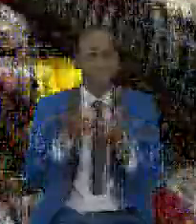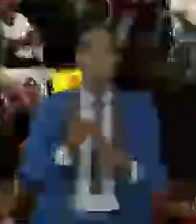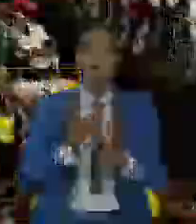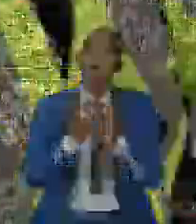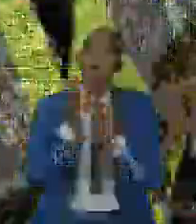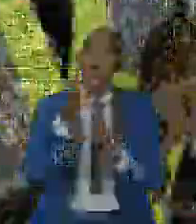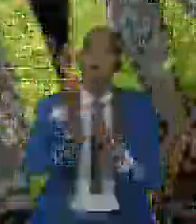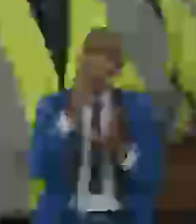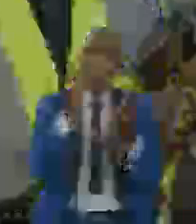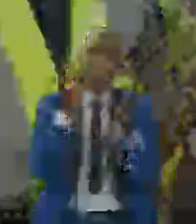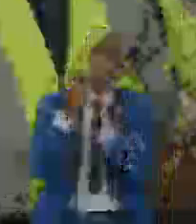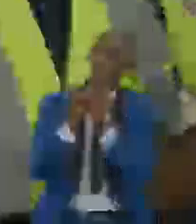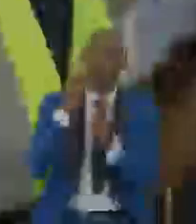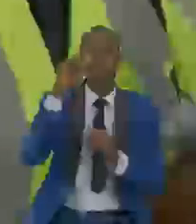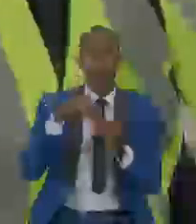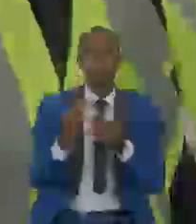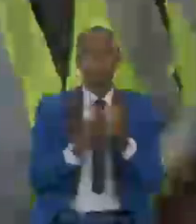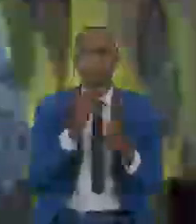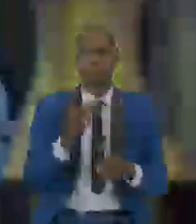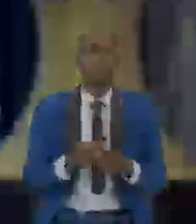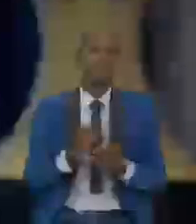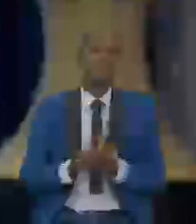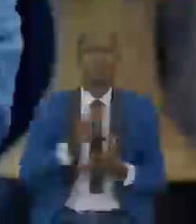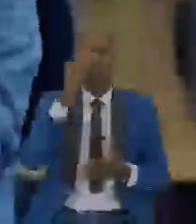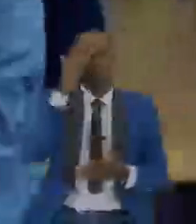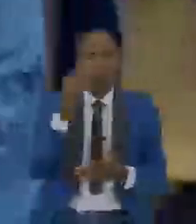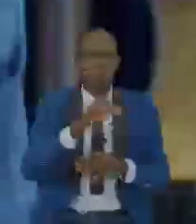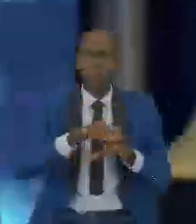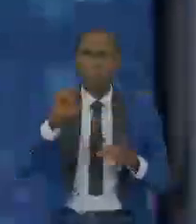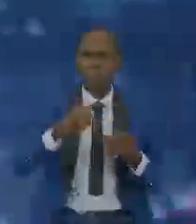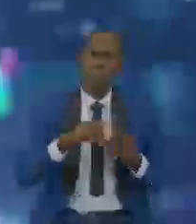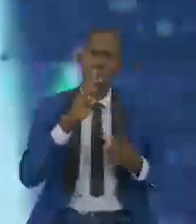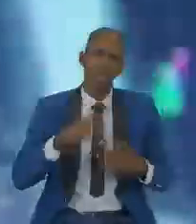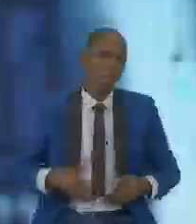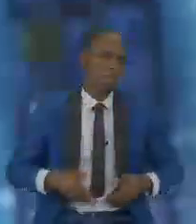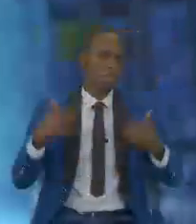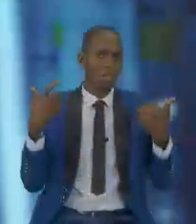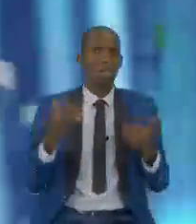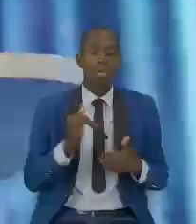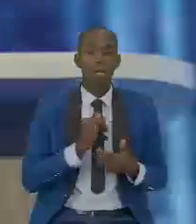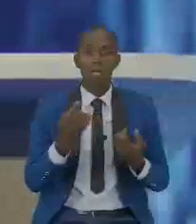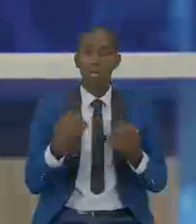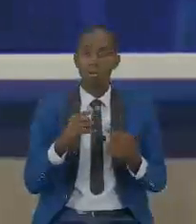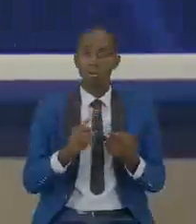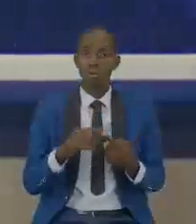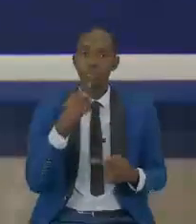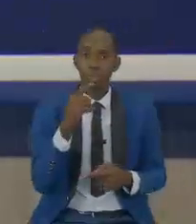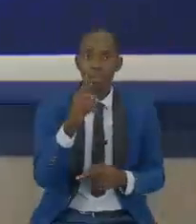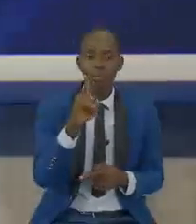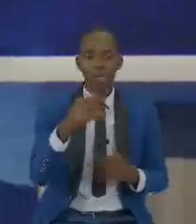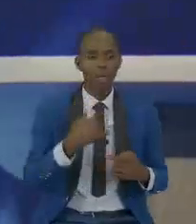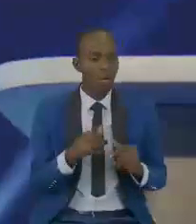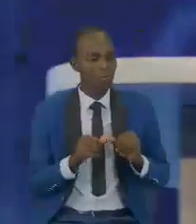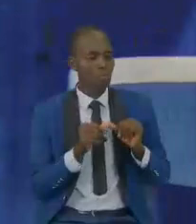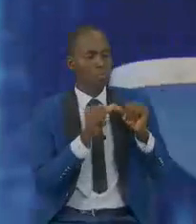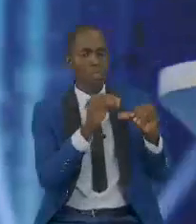will come. Why are we going to be angry? I came to tell you that, you know, you've been going this way a long